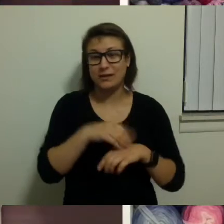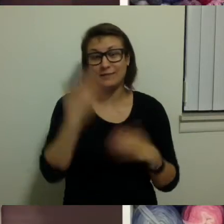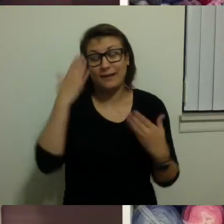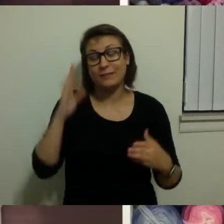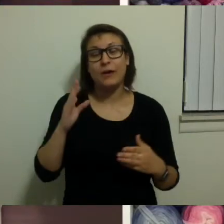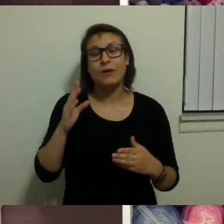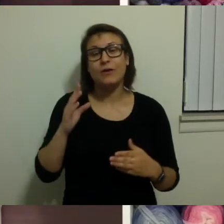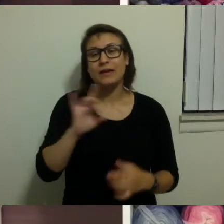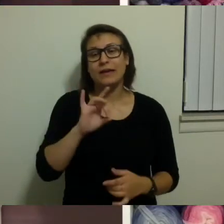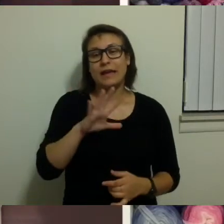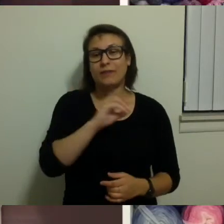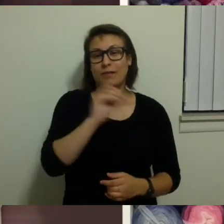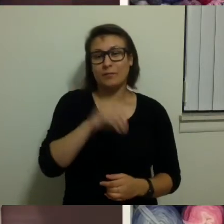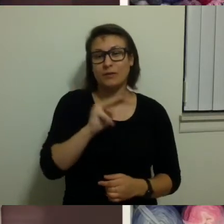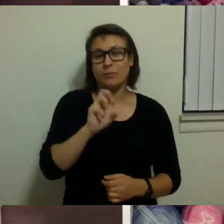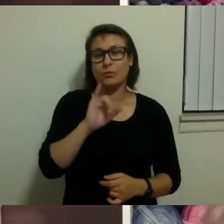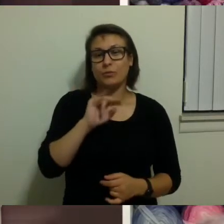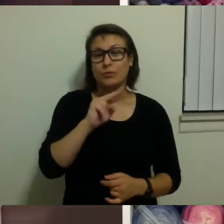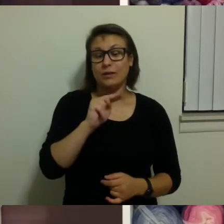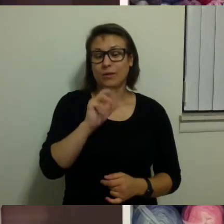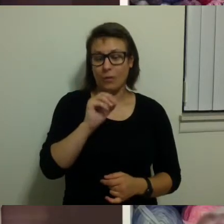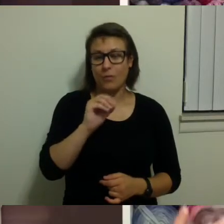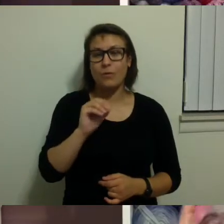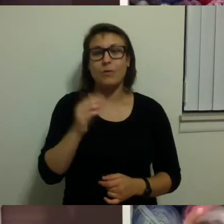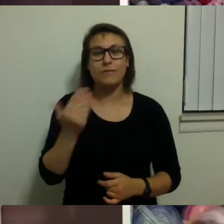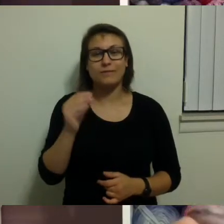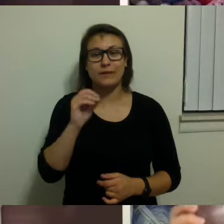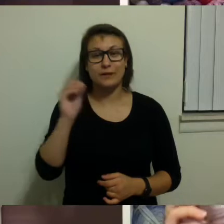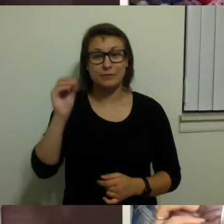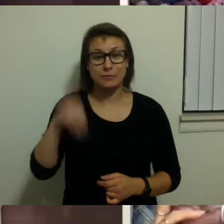it's 85% merino, 15% bamboo, 100 grams.